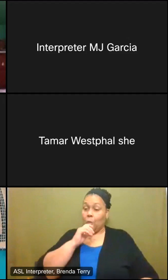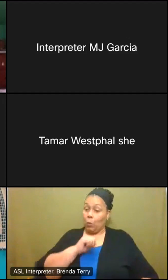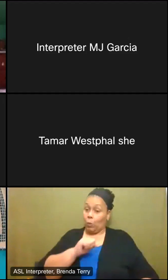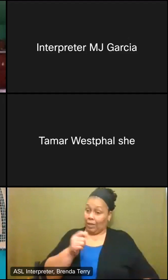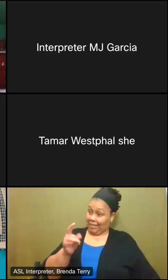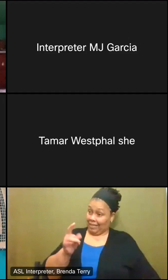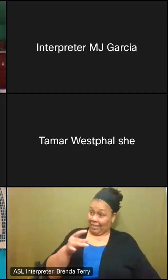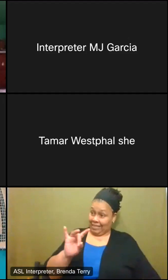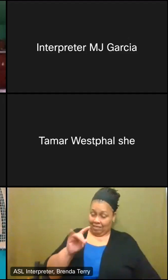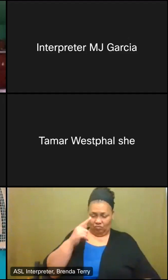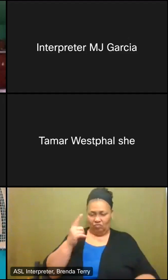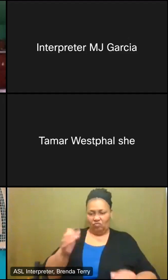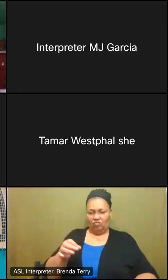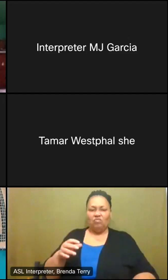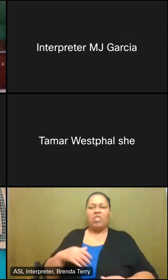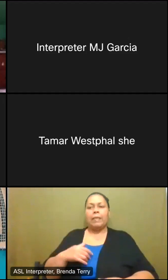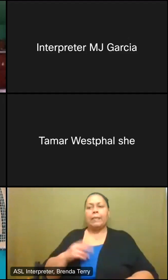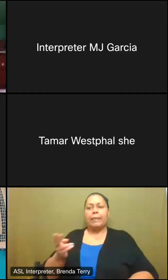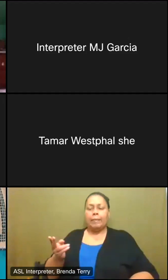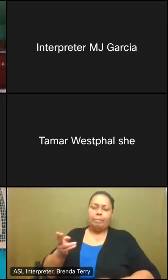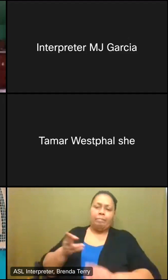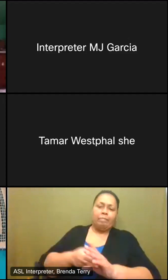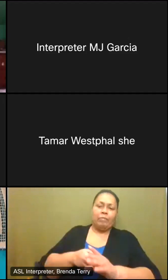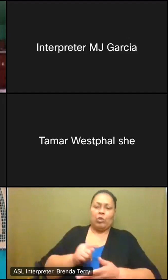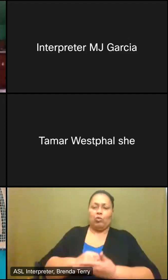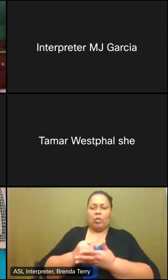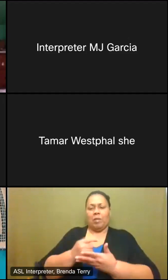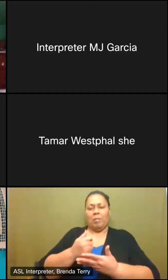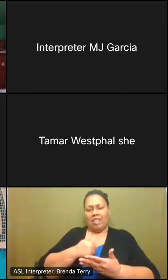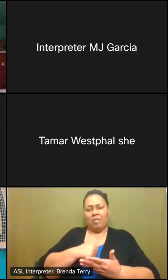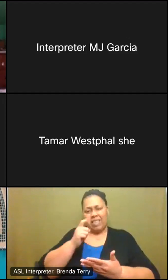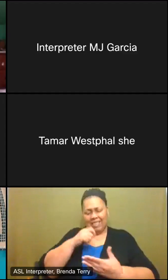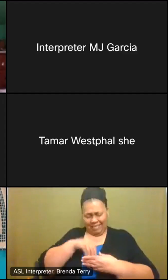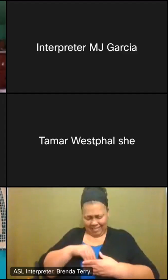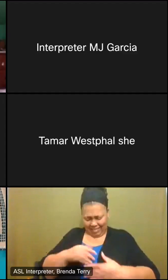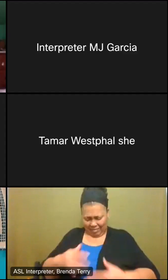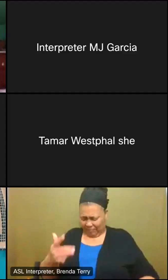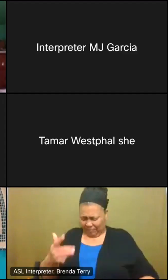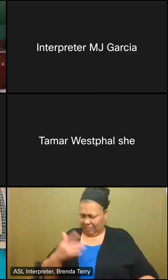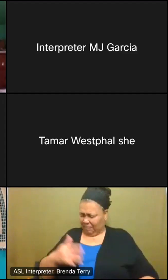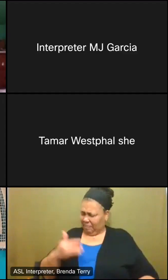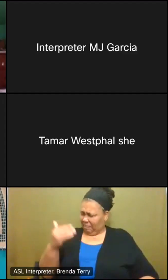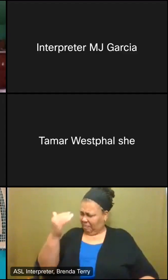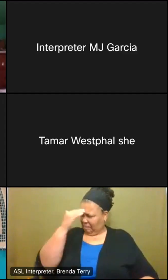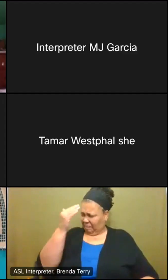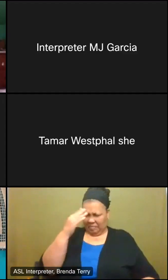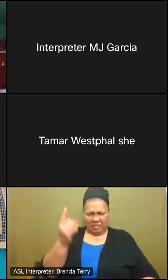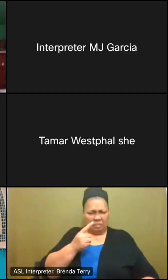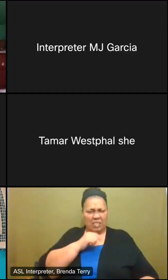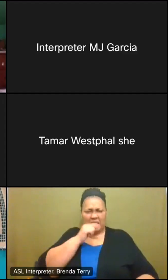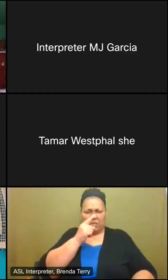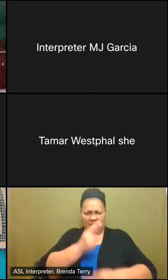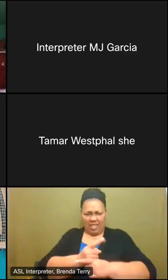to go into treatment on my own, right? Because I knew something was not right. Right. So, like, the suicidal